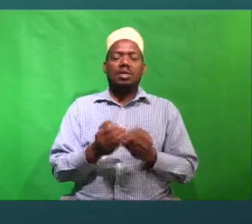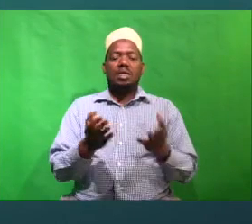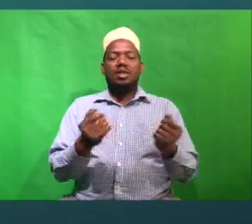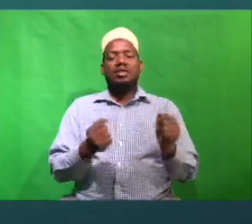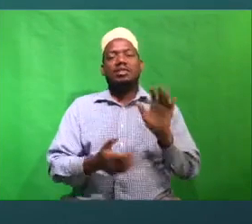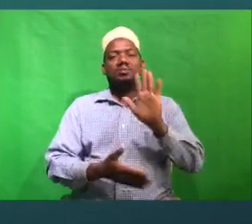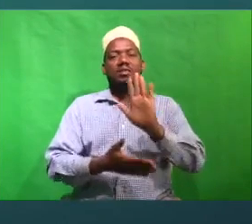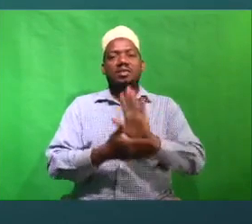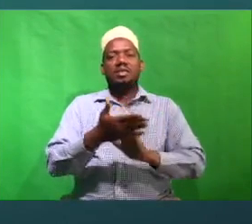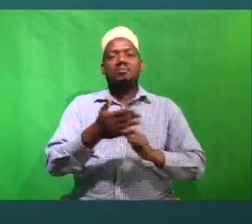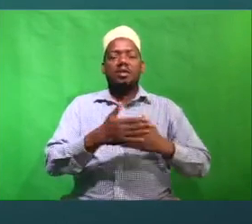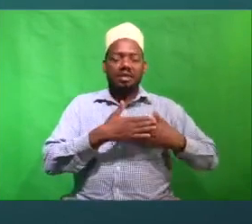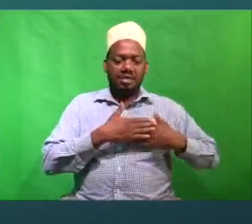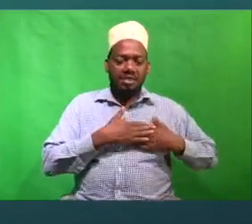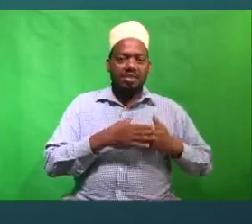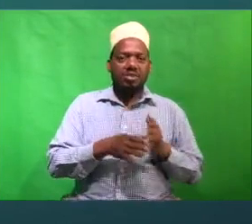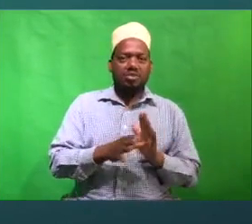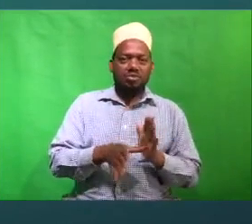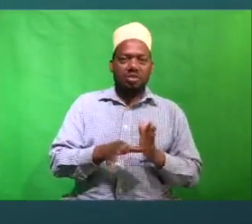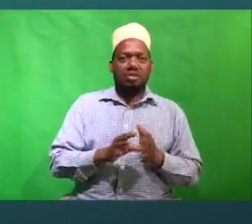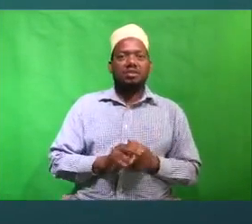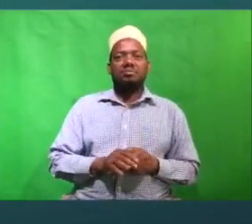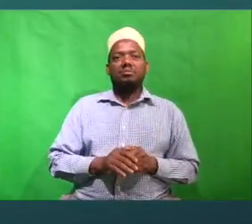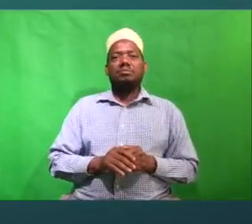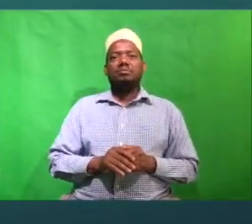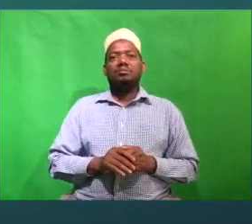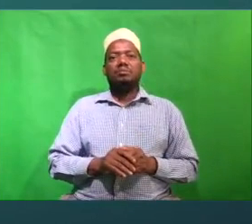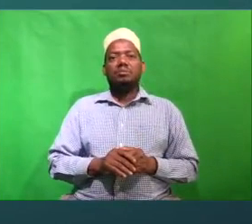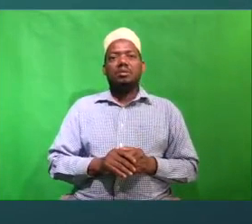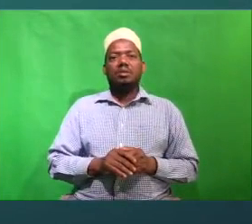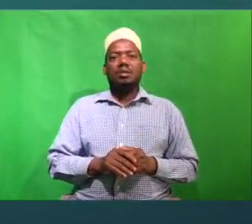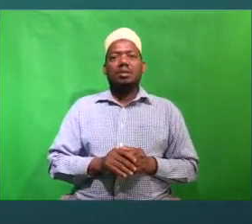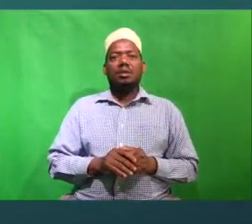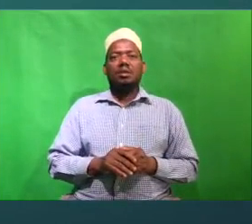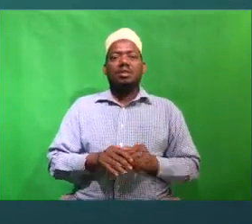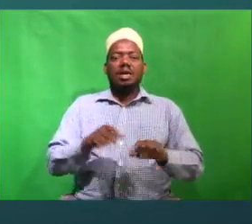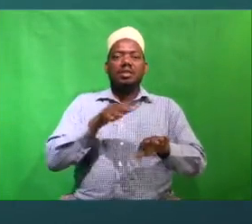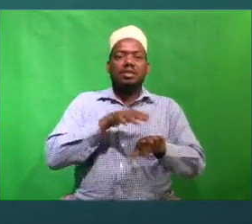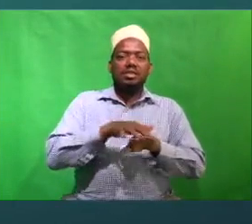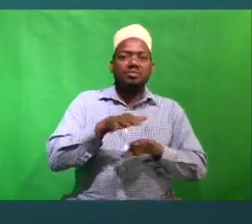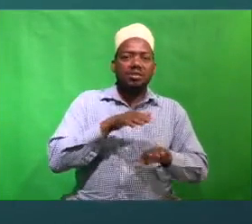Let us begin, my dear students. By definition,